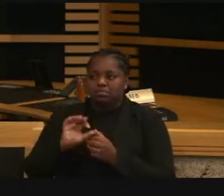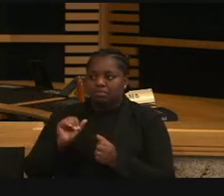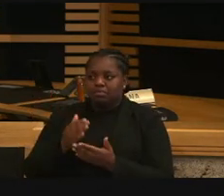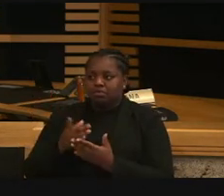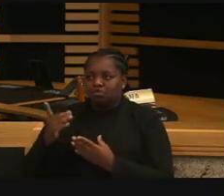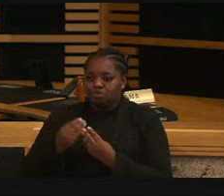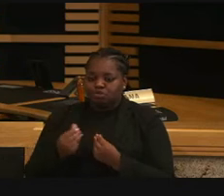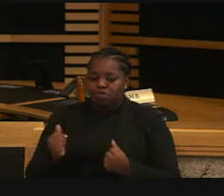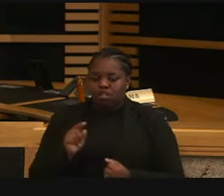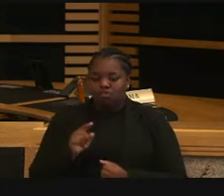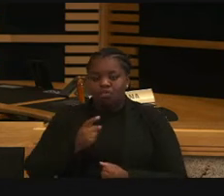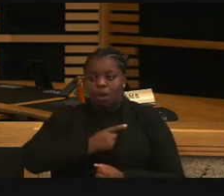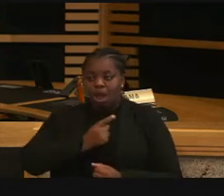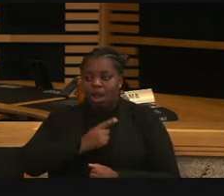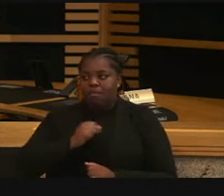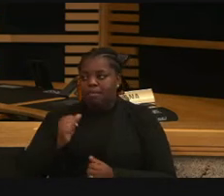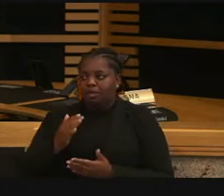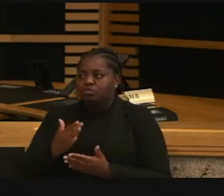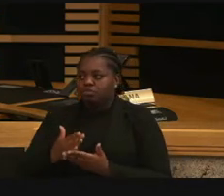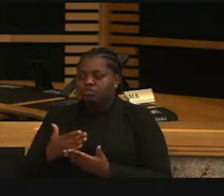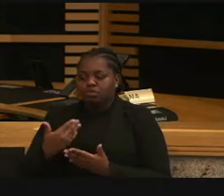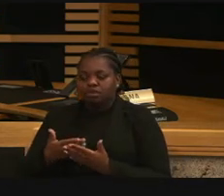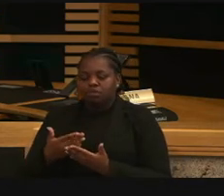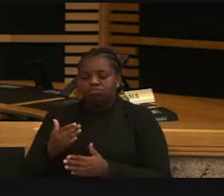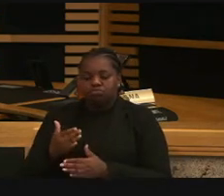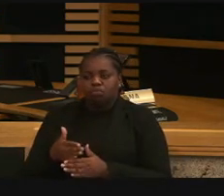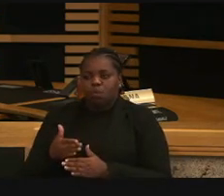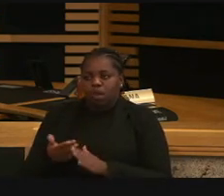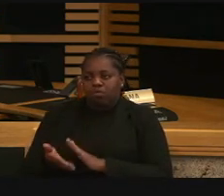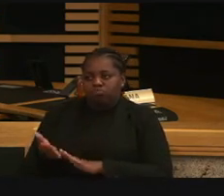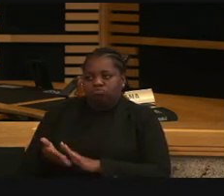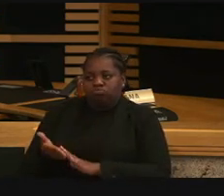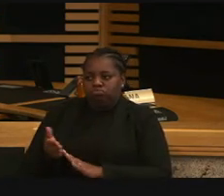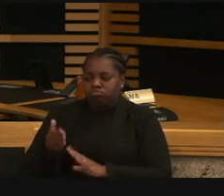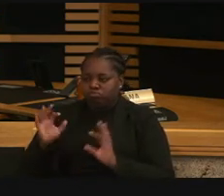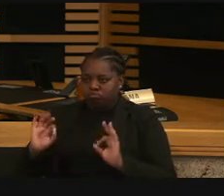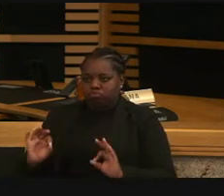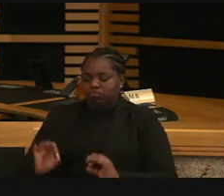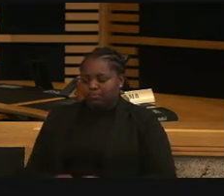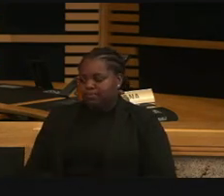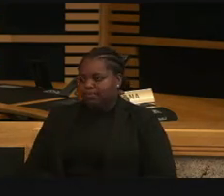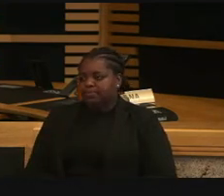in order to ensure the smooth running of the office.